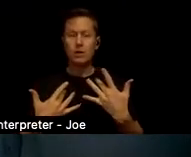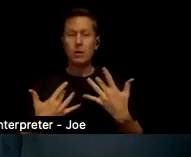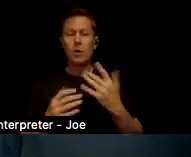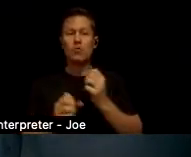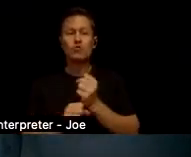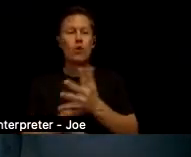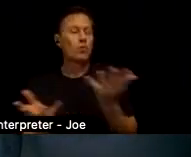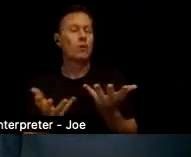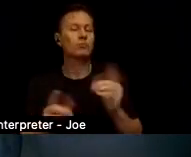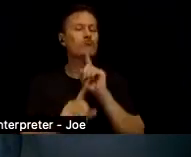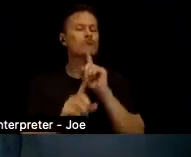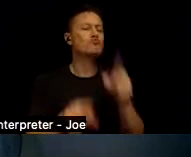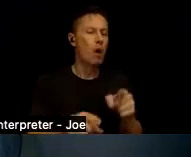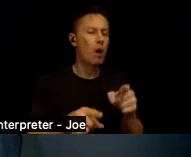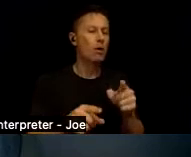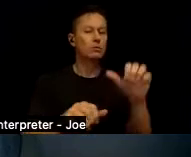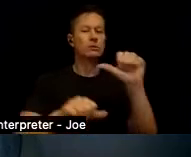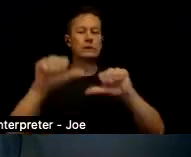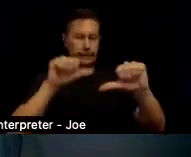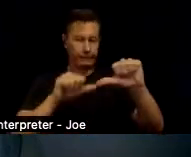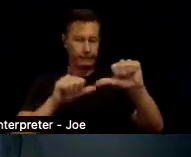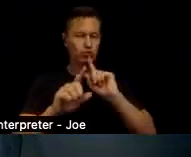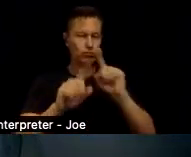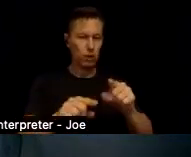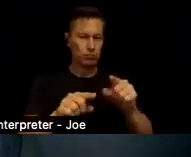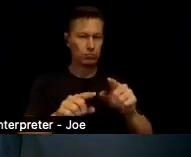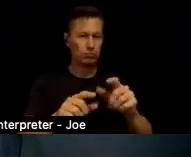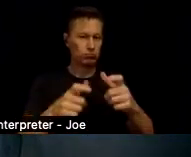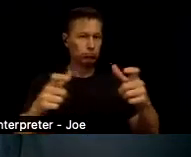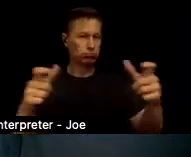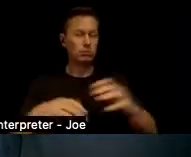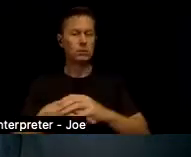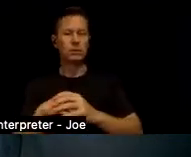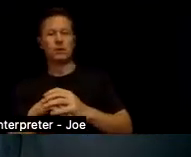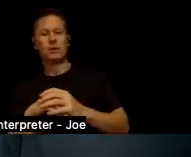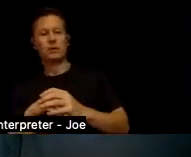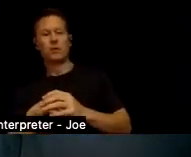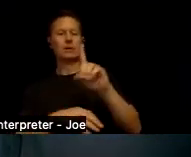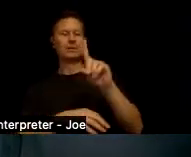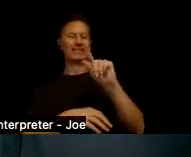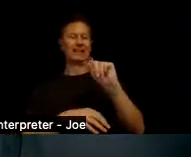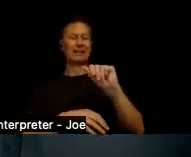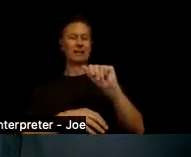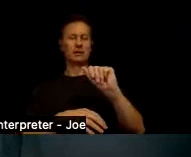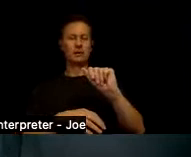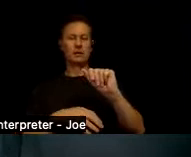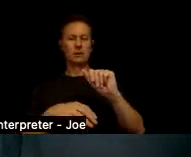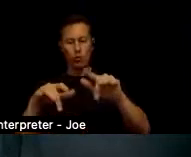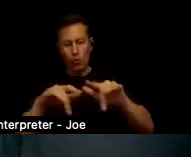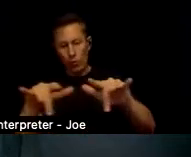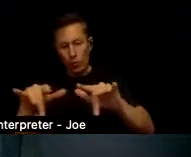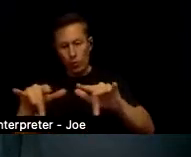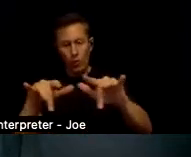might otherwise have been. So there was a seismic network at the time that was recording a lot of data, the main shock and the aftershocks.